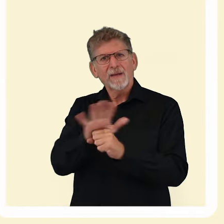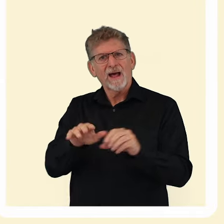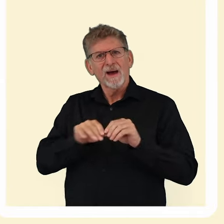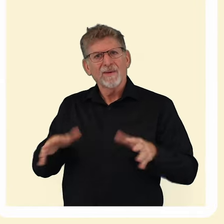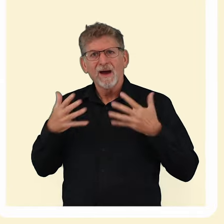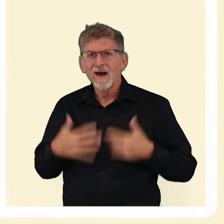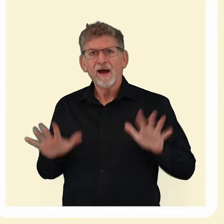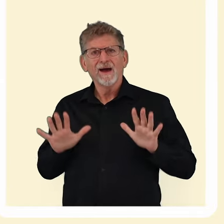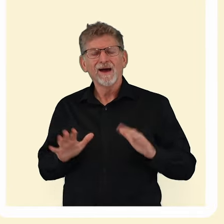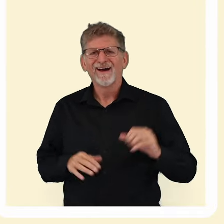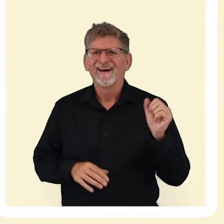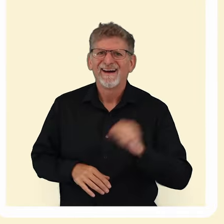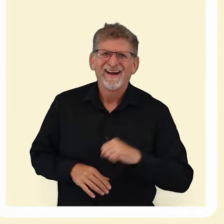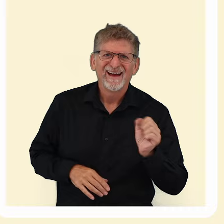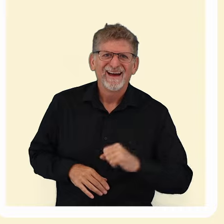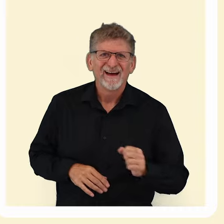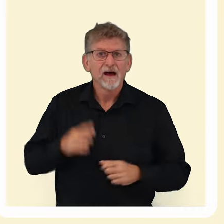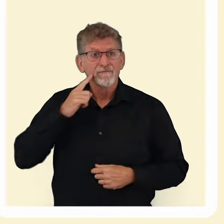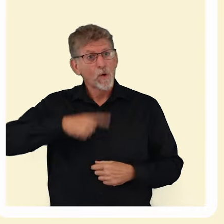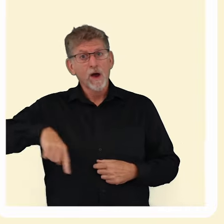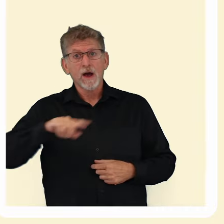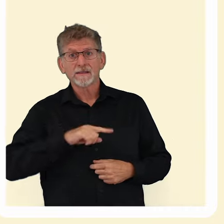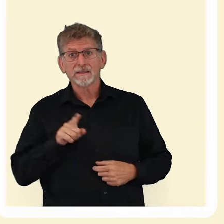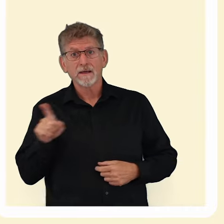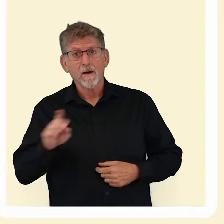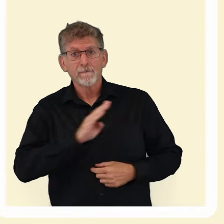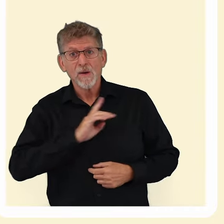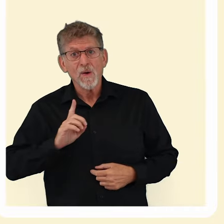board, and we were all there since